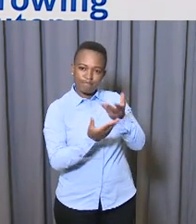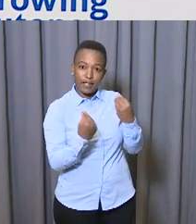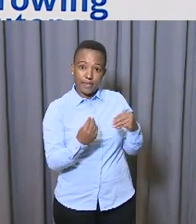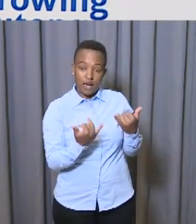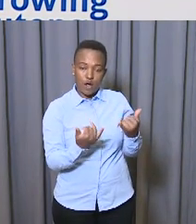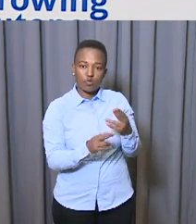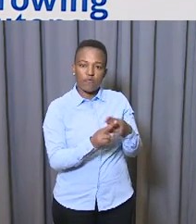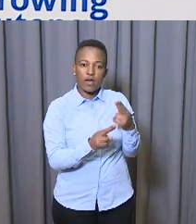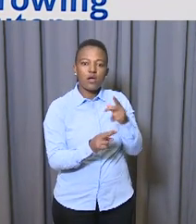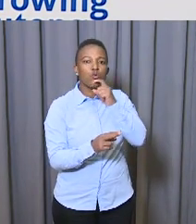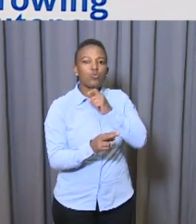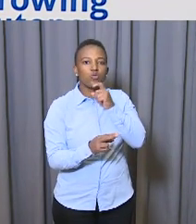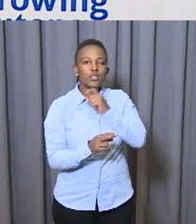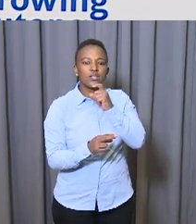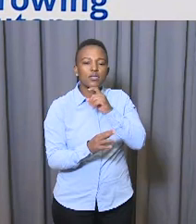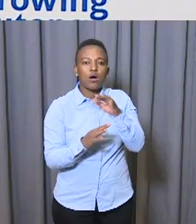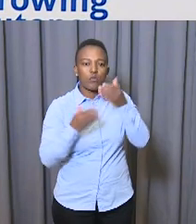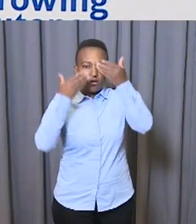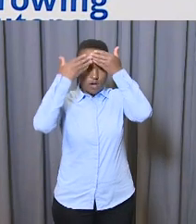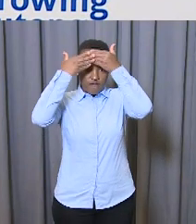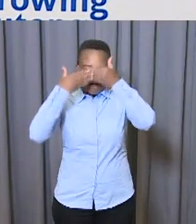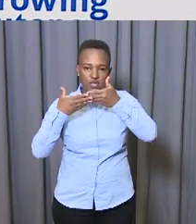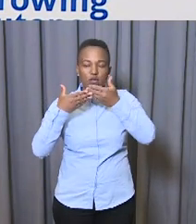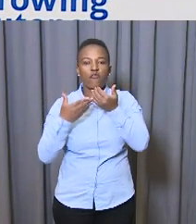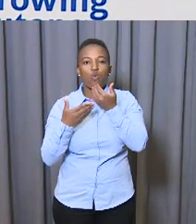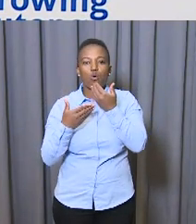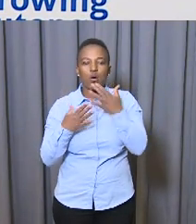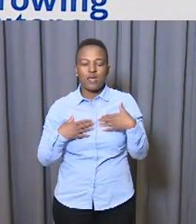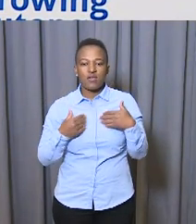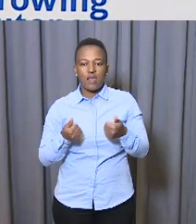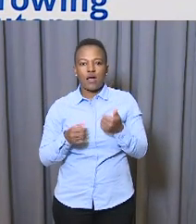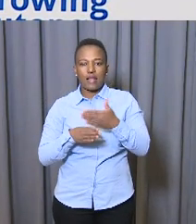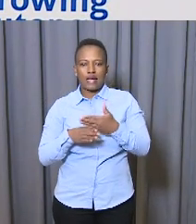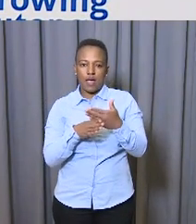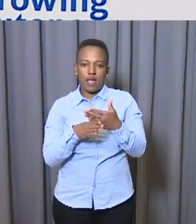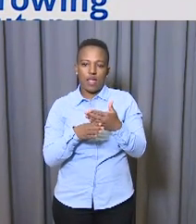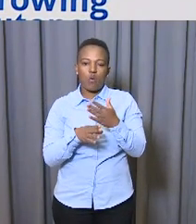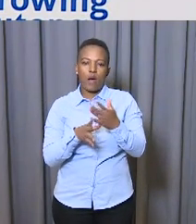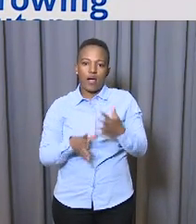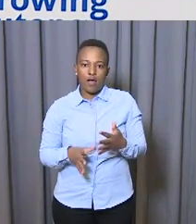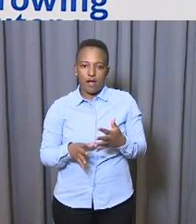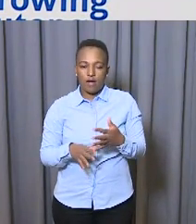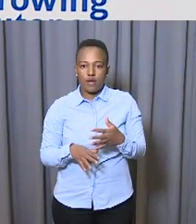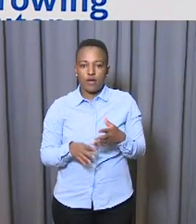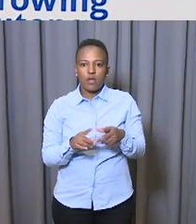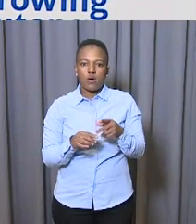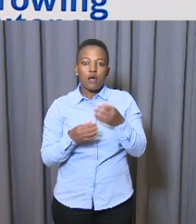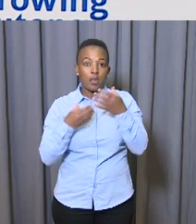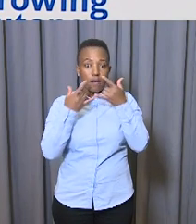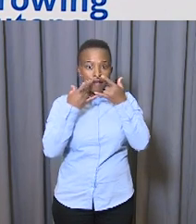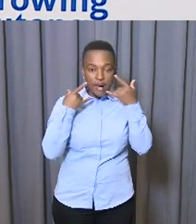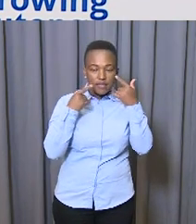almost finalizing the usage of the face shield for all our healthcare workers, because over and above the mask, they